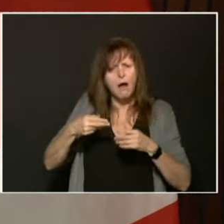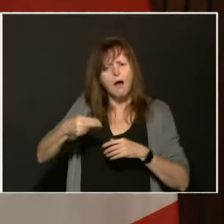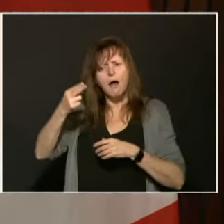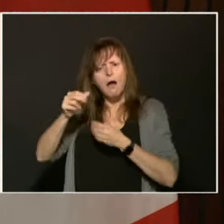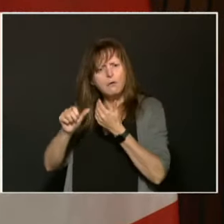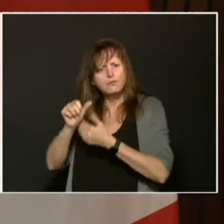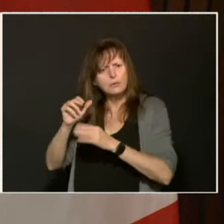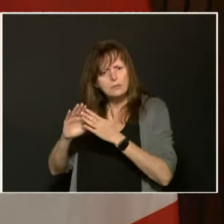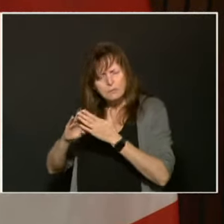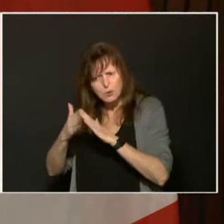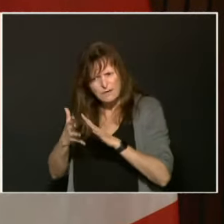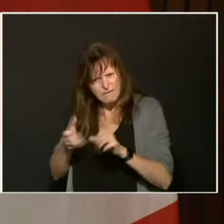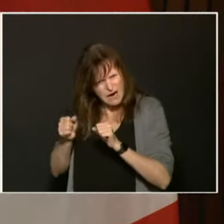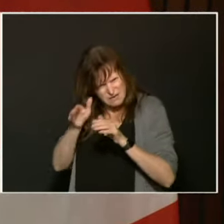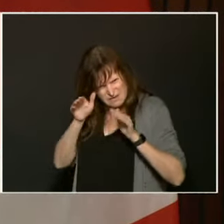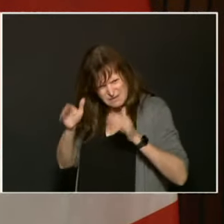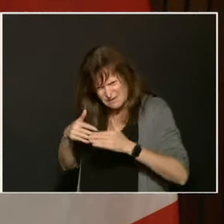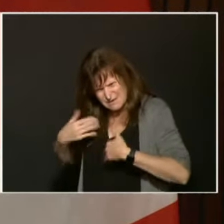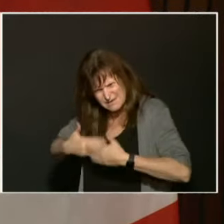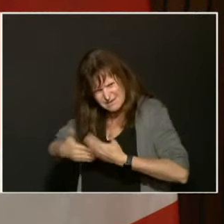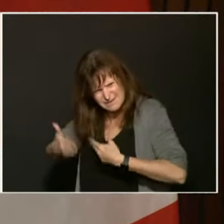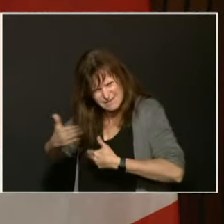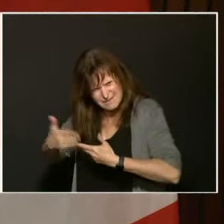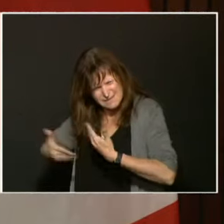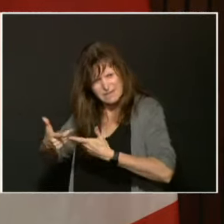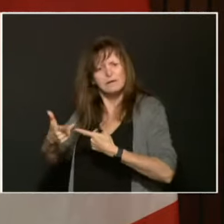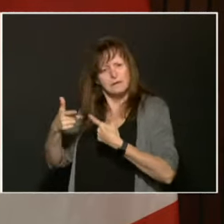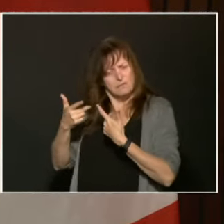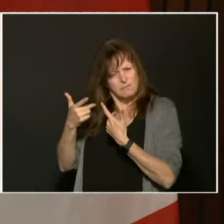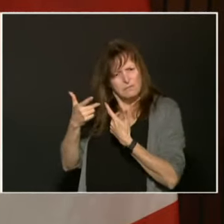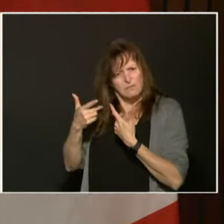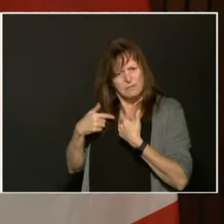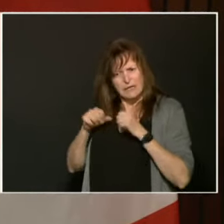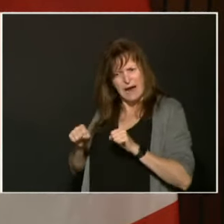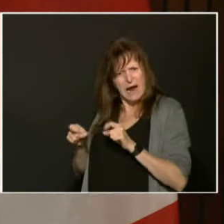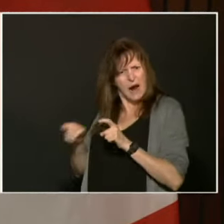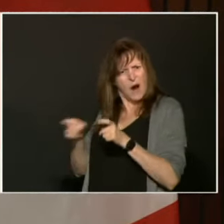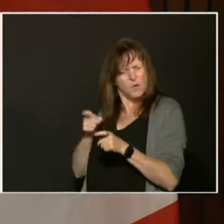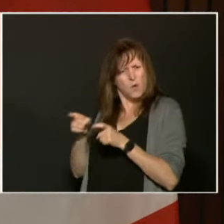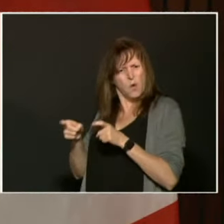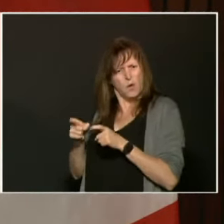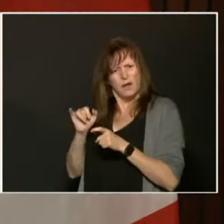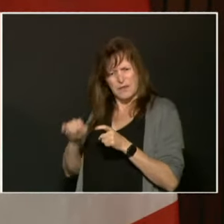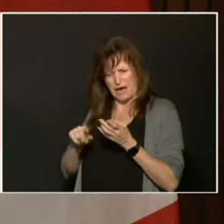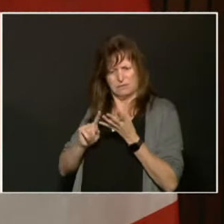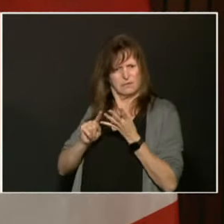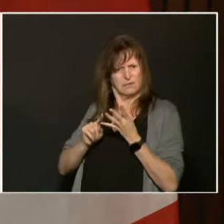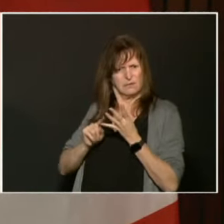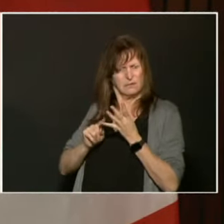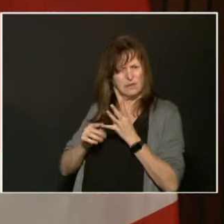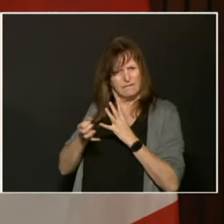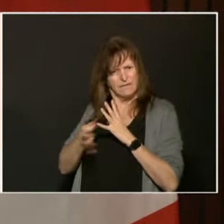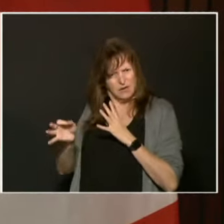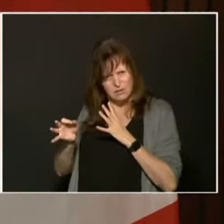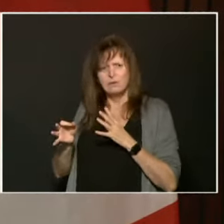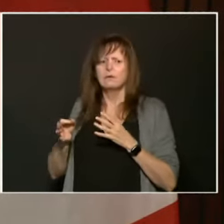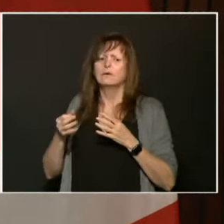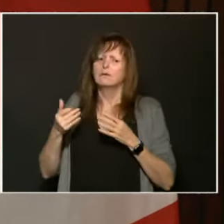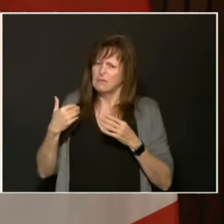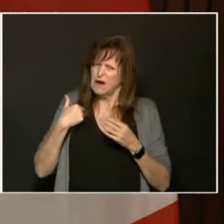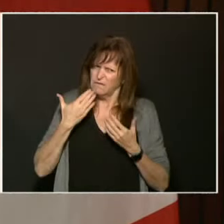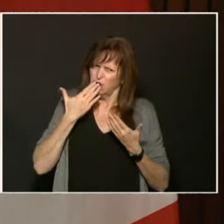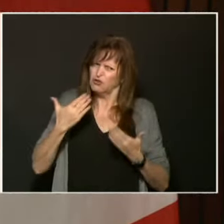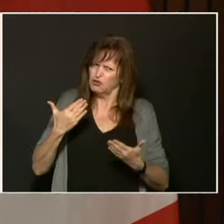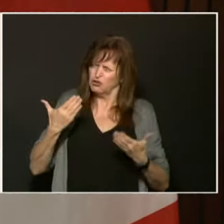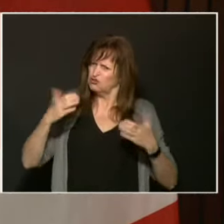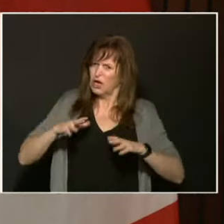expeditiously, that we've got a good chance of controlling the Delta variant, and actually a really good chance of a good summer. When we say it's the dominant form